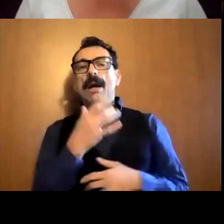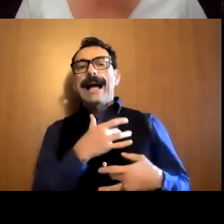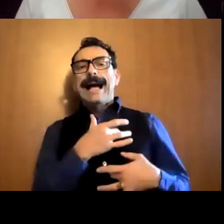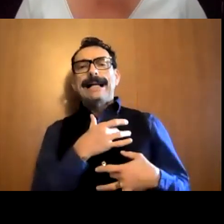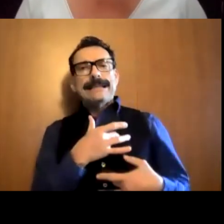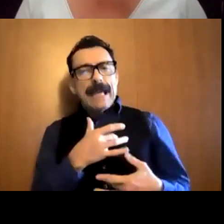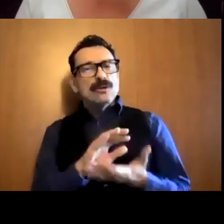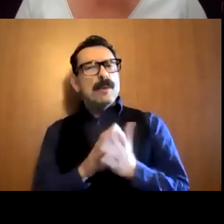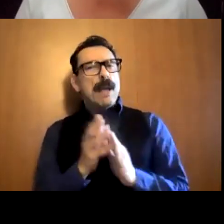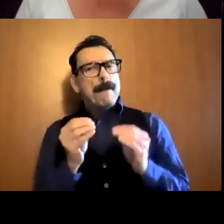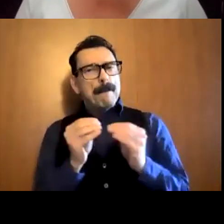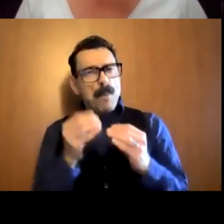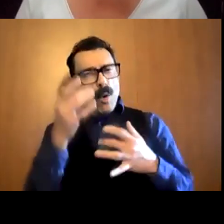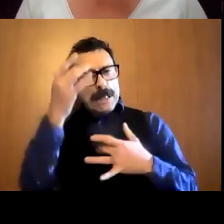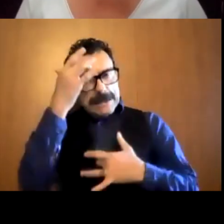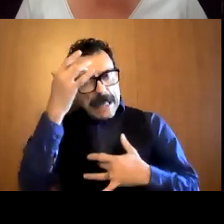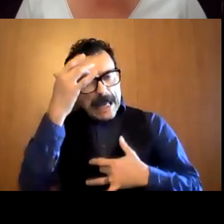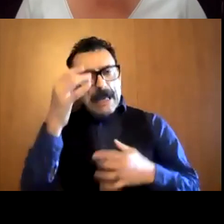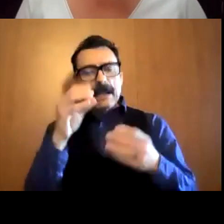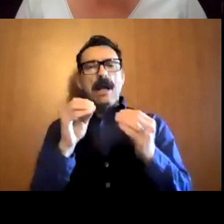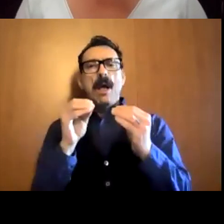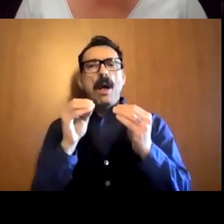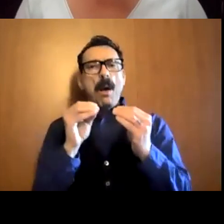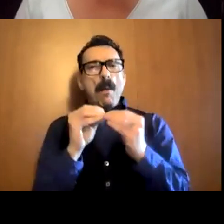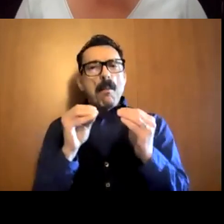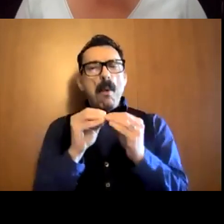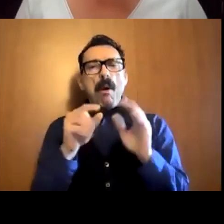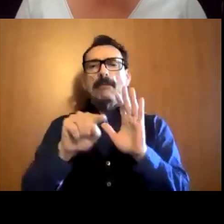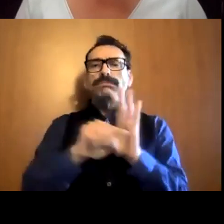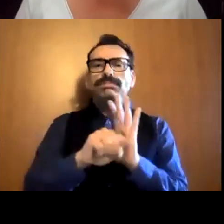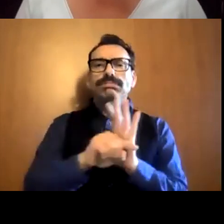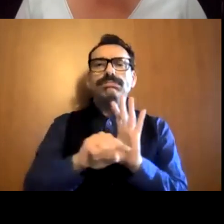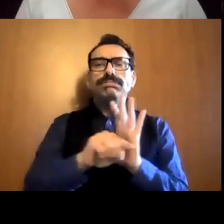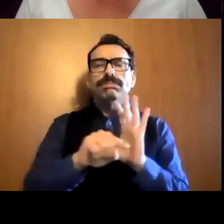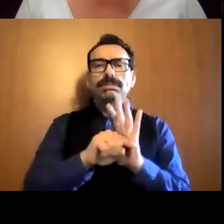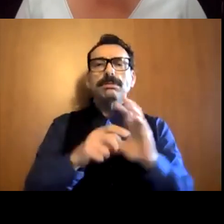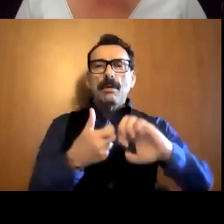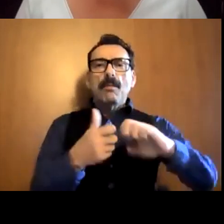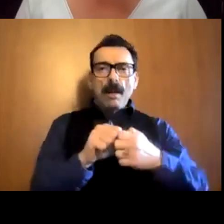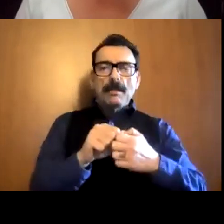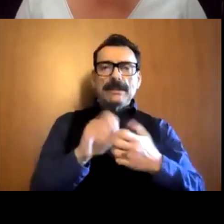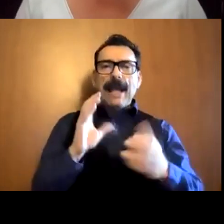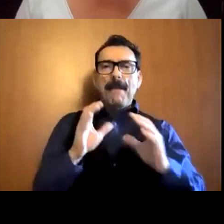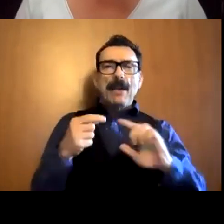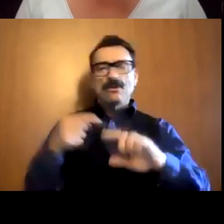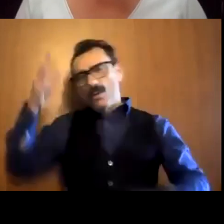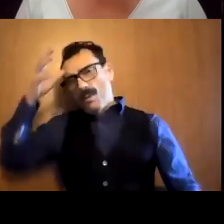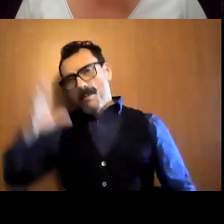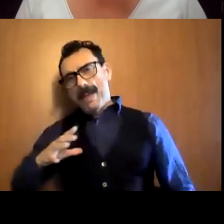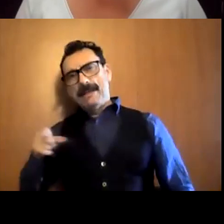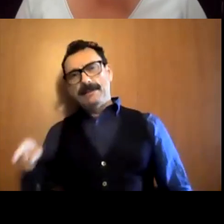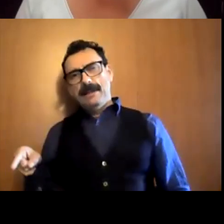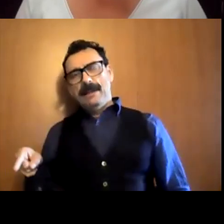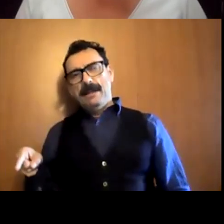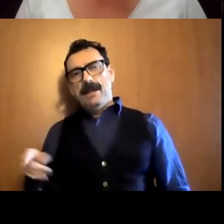sicker, or they show more of the symptoms as opposed to male. And they were saying that it's because of the